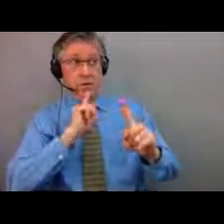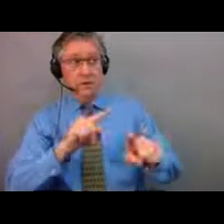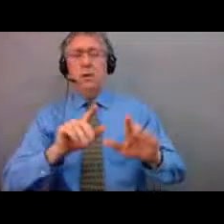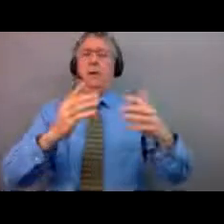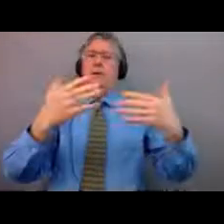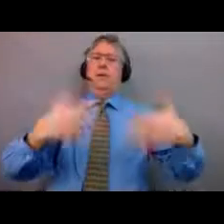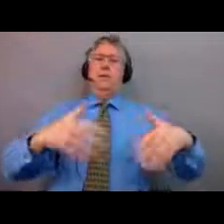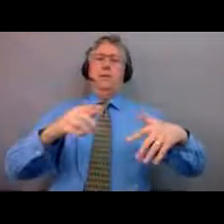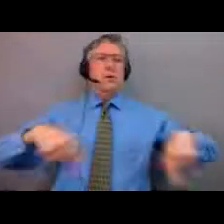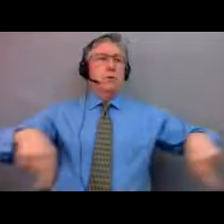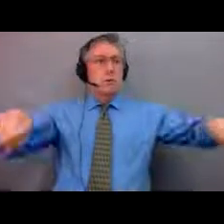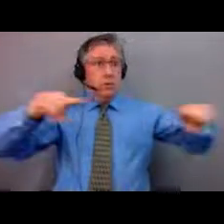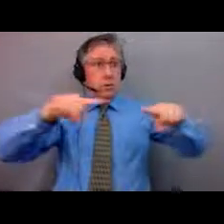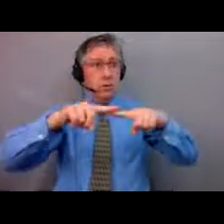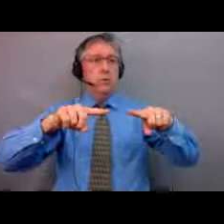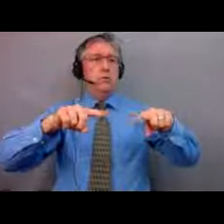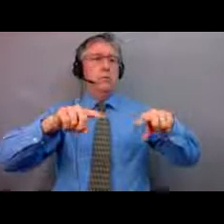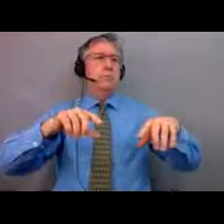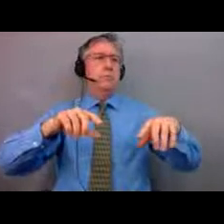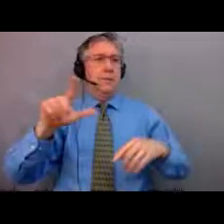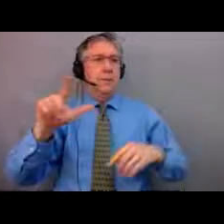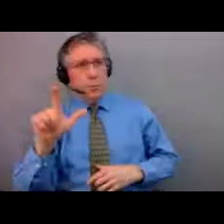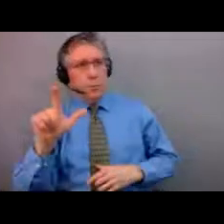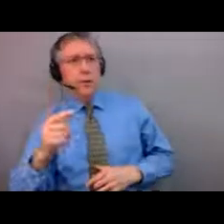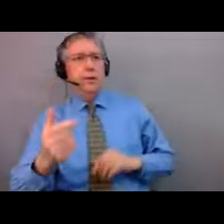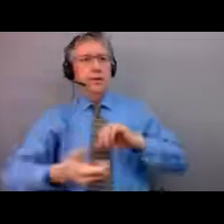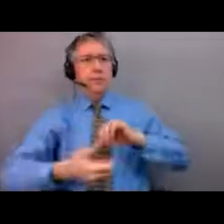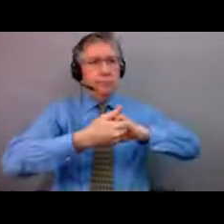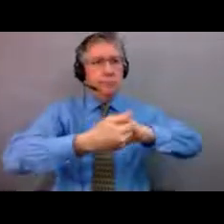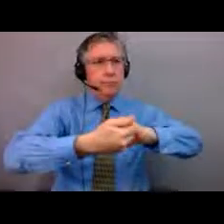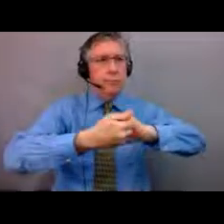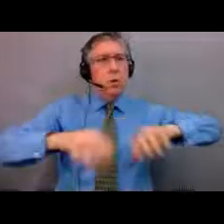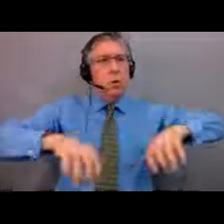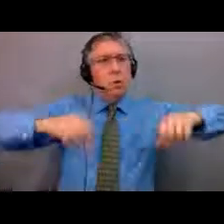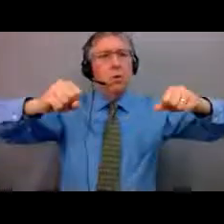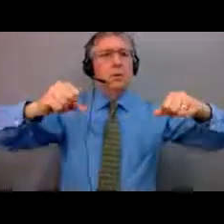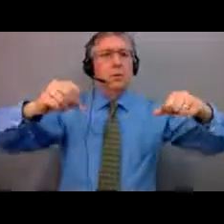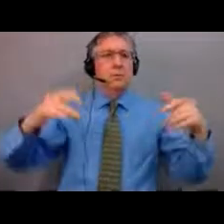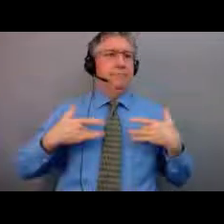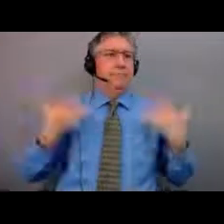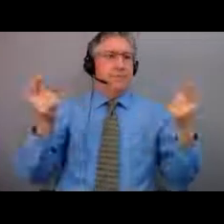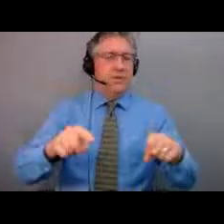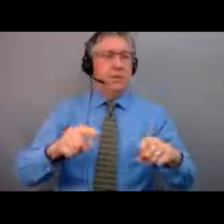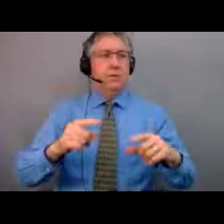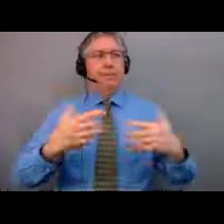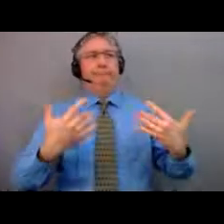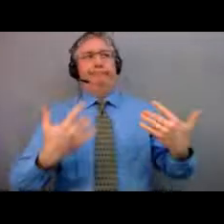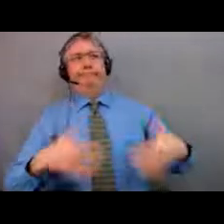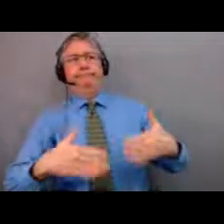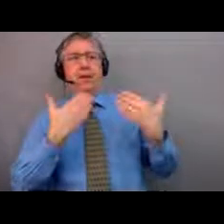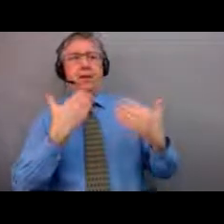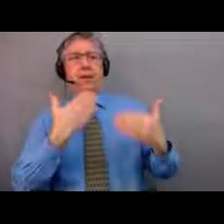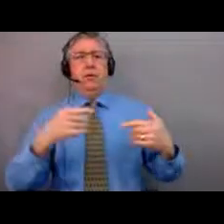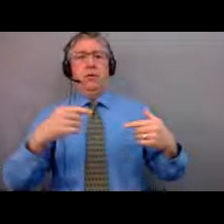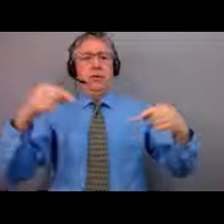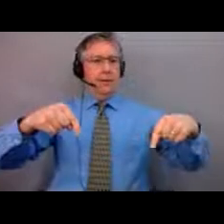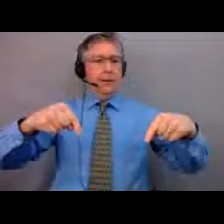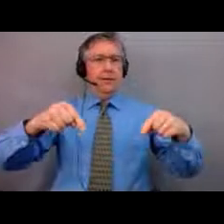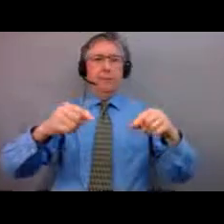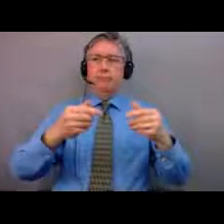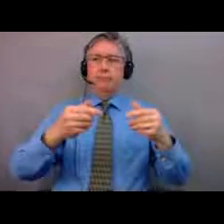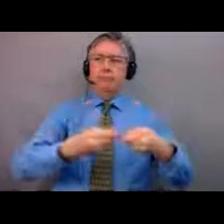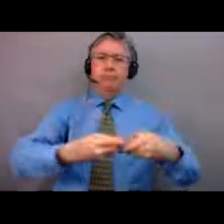hosting with the library. And we are very, very excited to be a platform for these scientific papers. I have